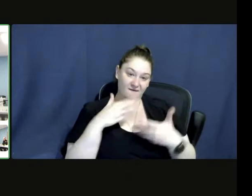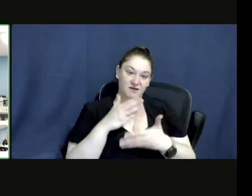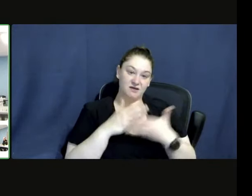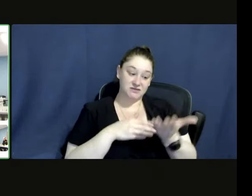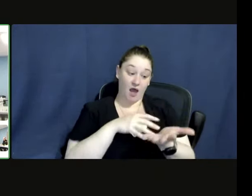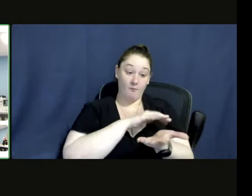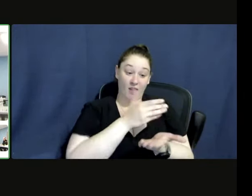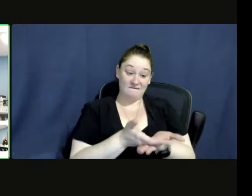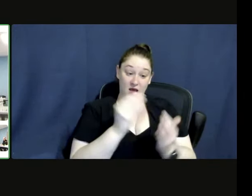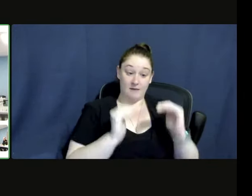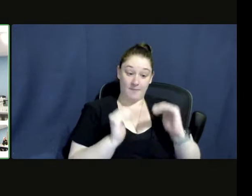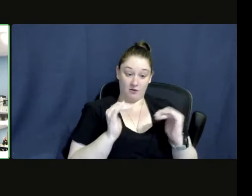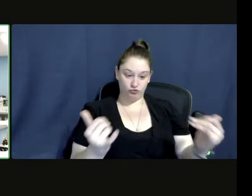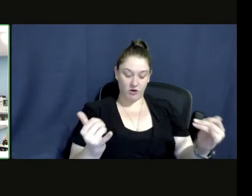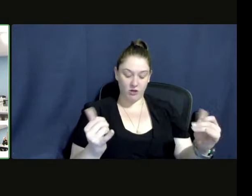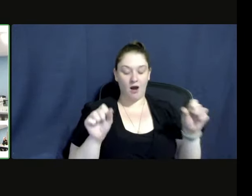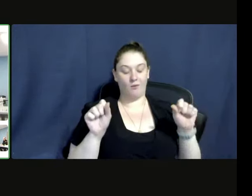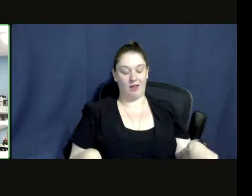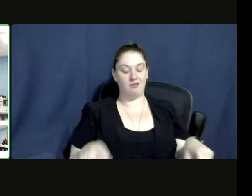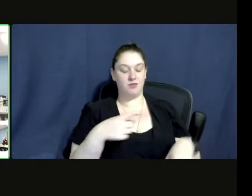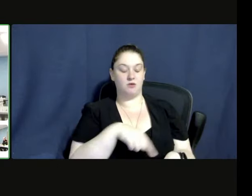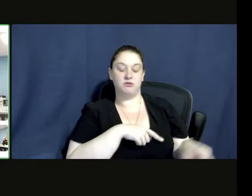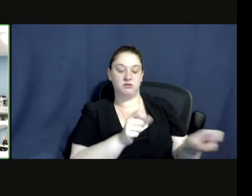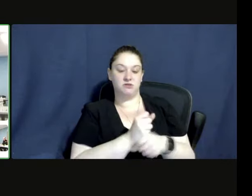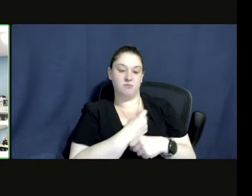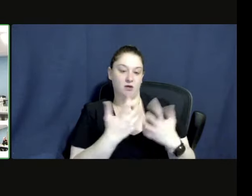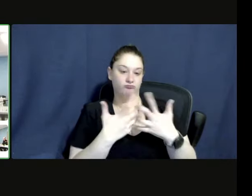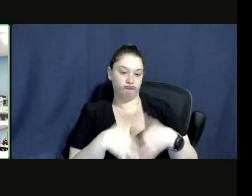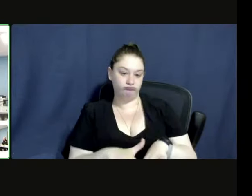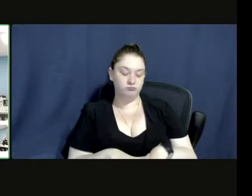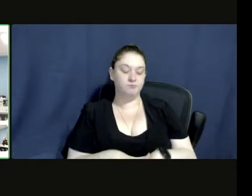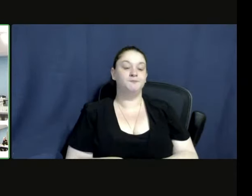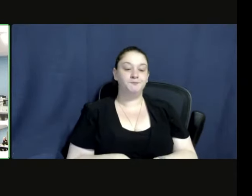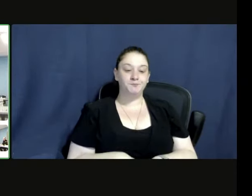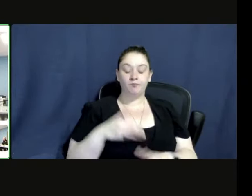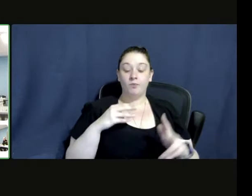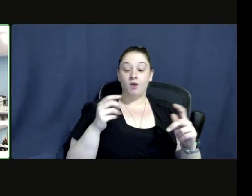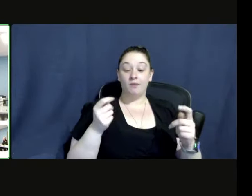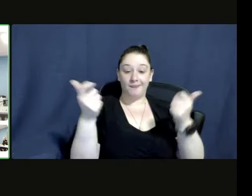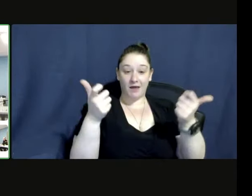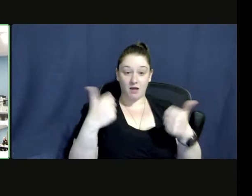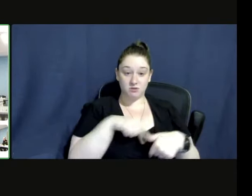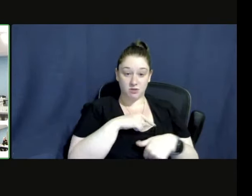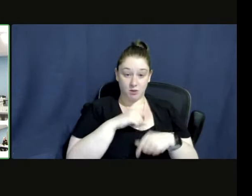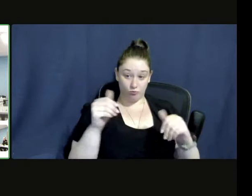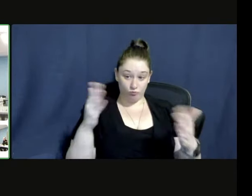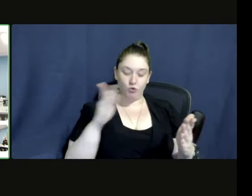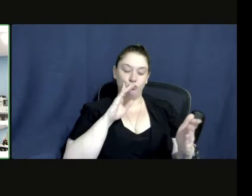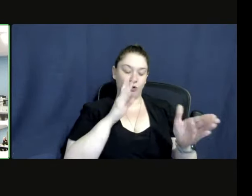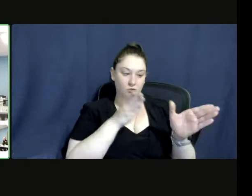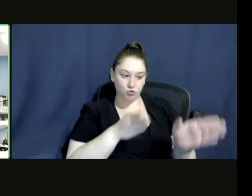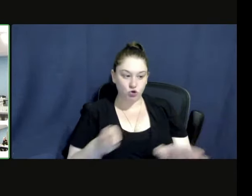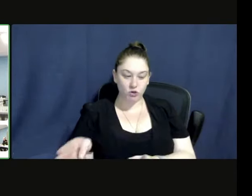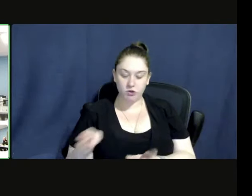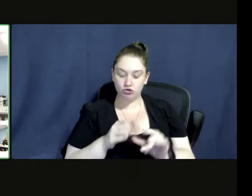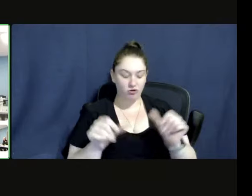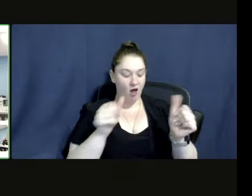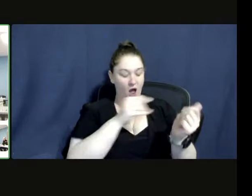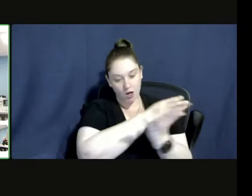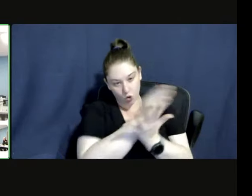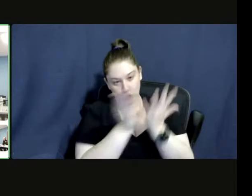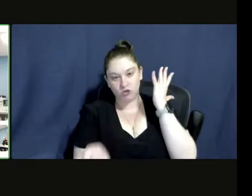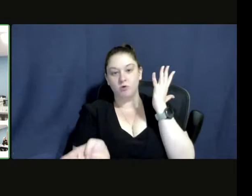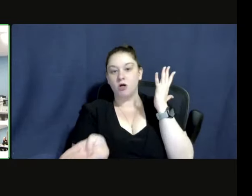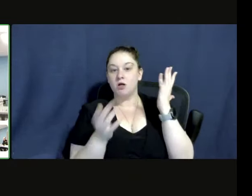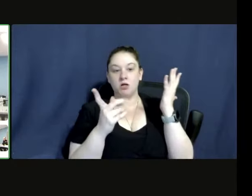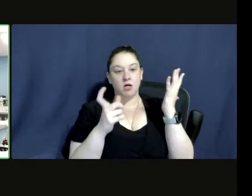now allows us to do that. The cuts that we propose are strategic. They're not across the board cuts. I didn't